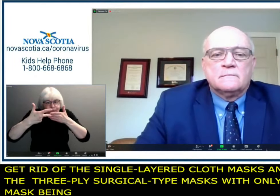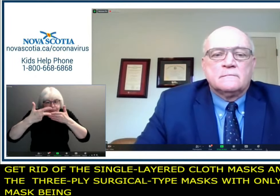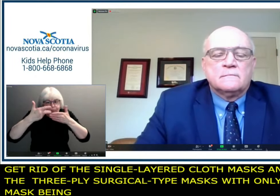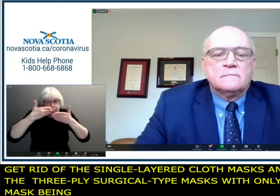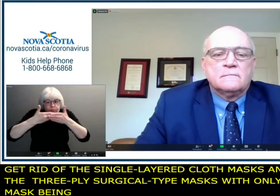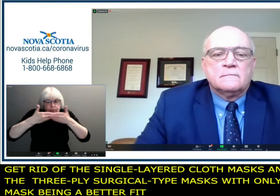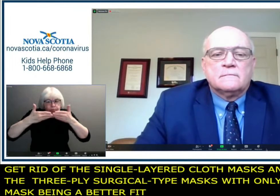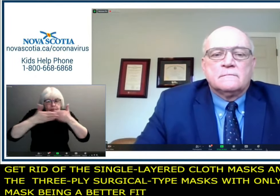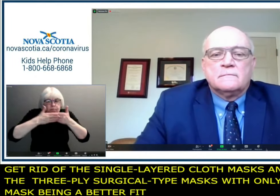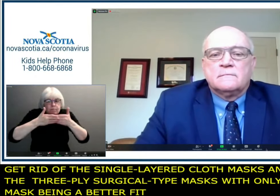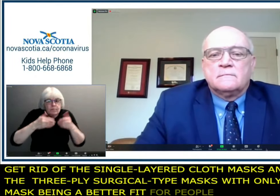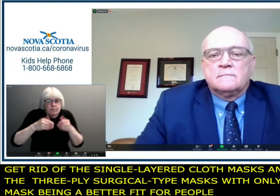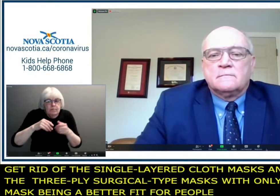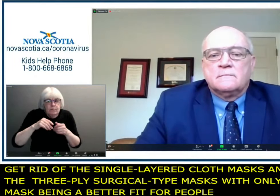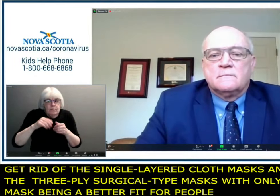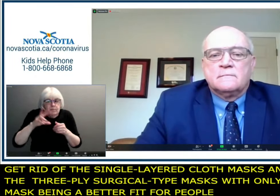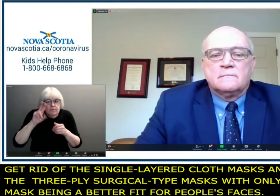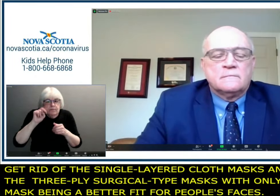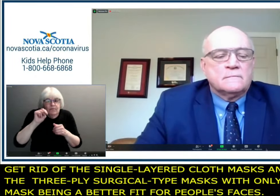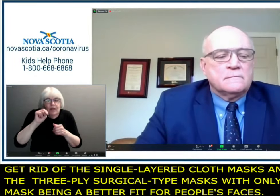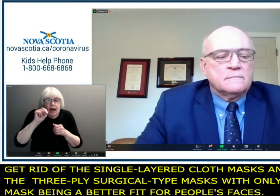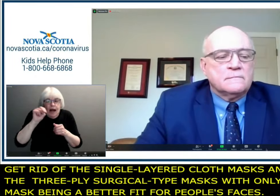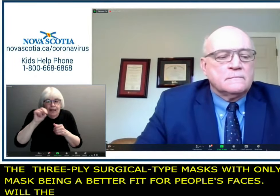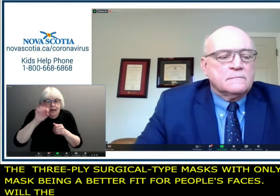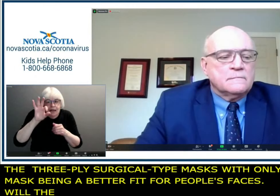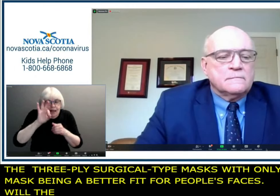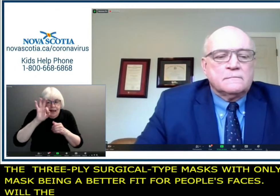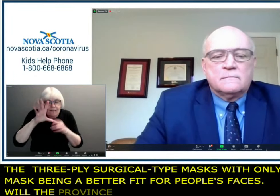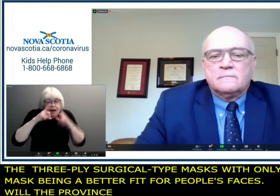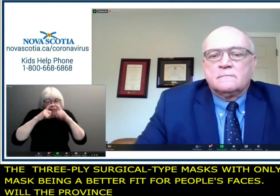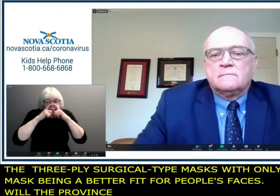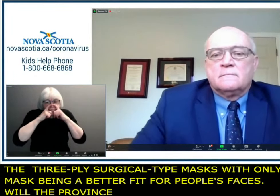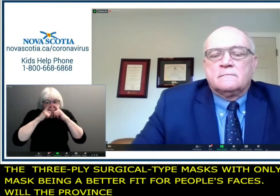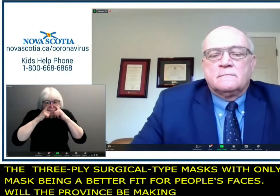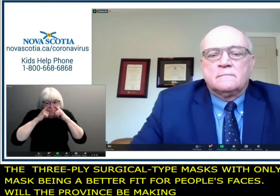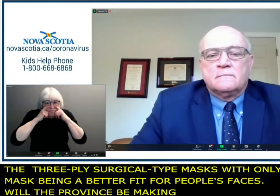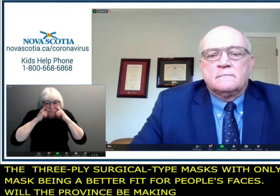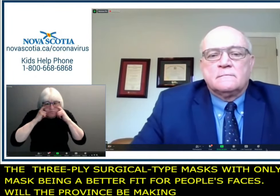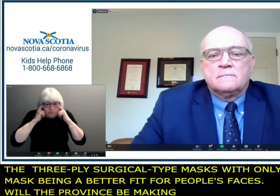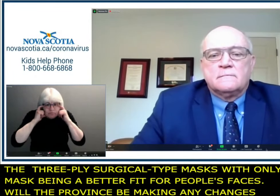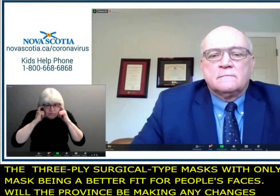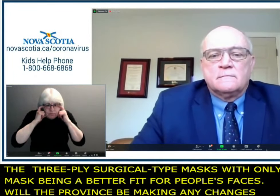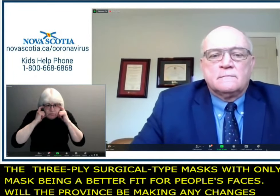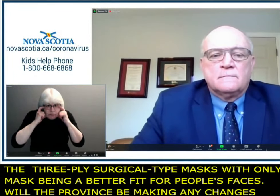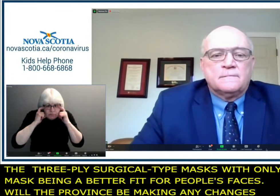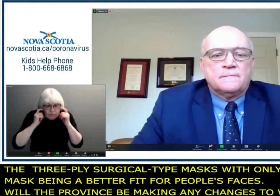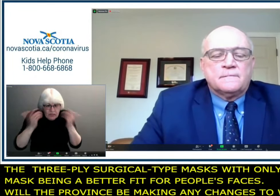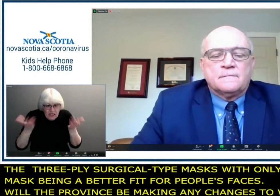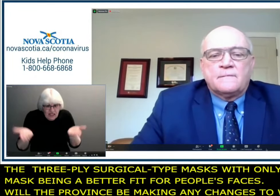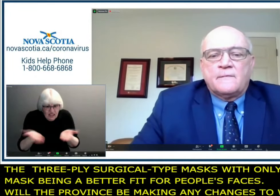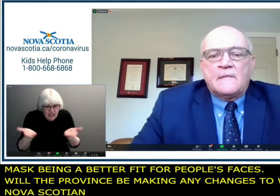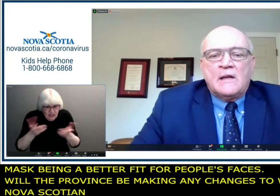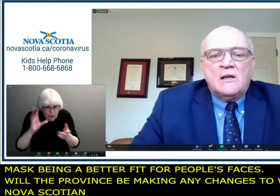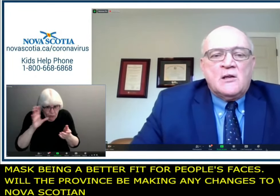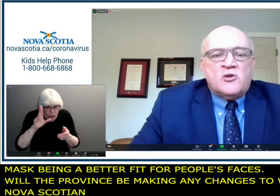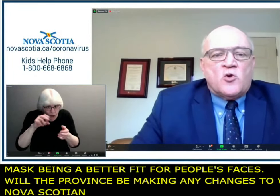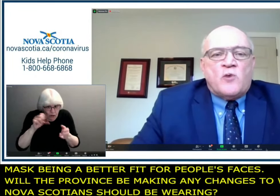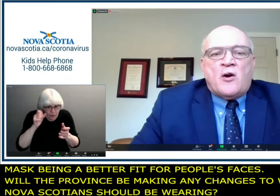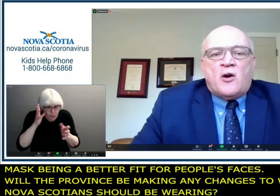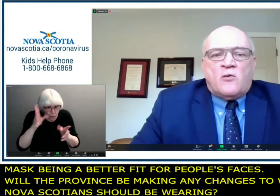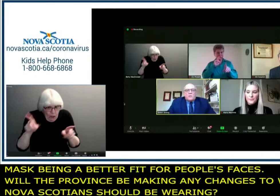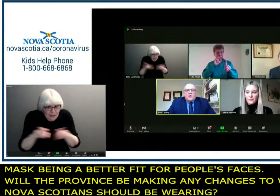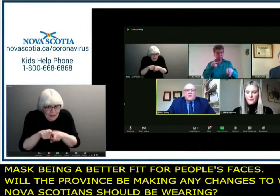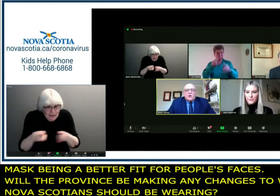people's faces. Will the province be making any changes to what masks Nova Scotians should be wearing? So